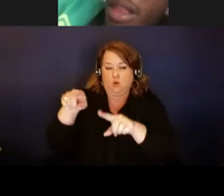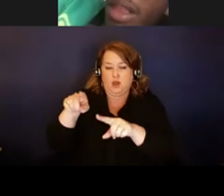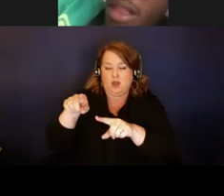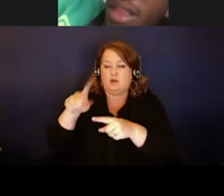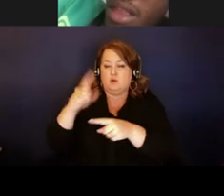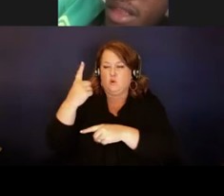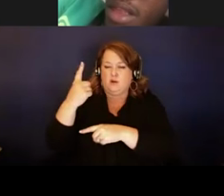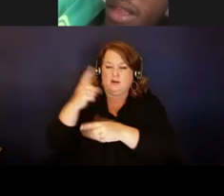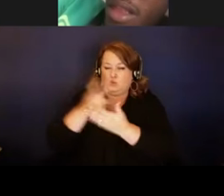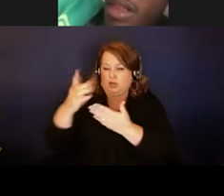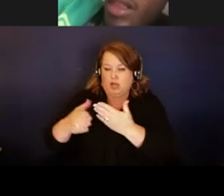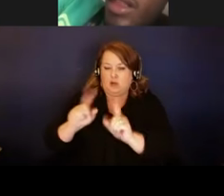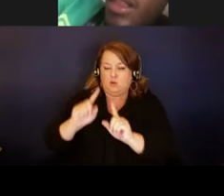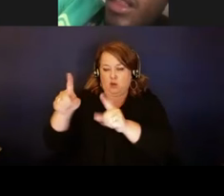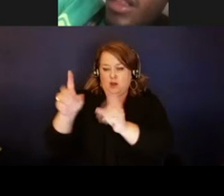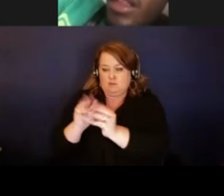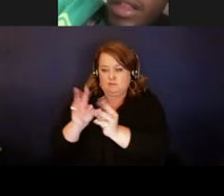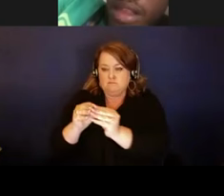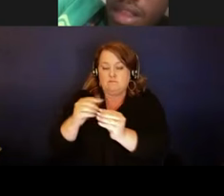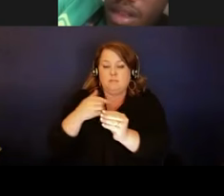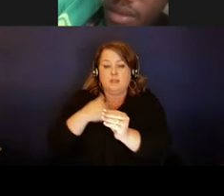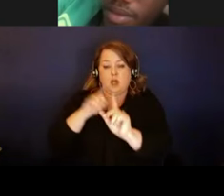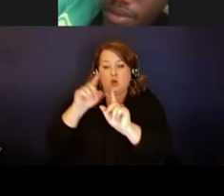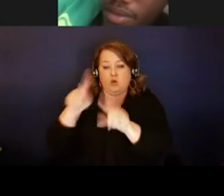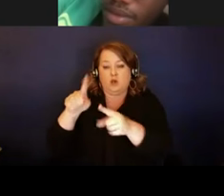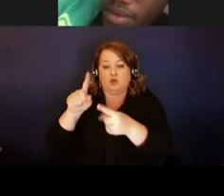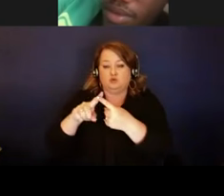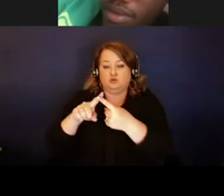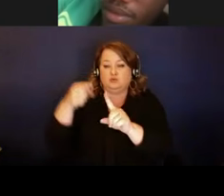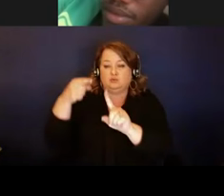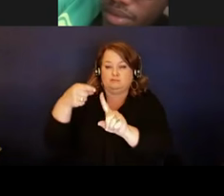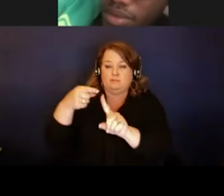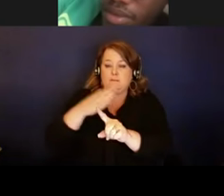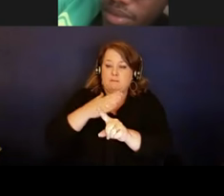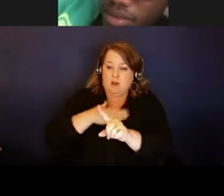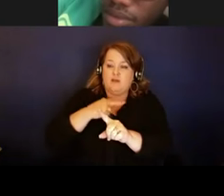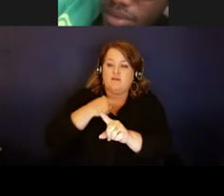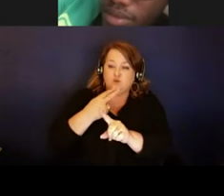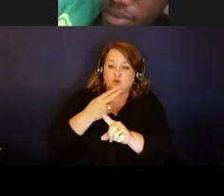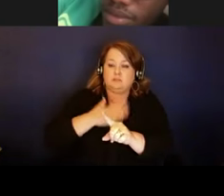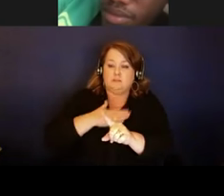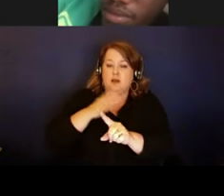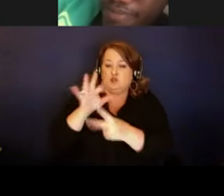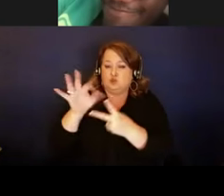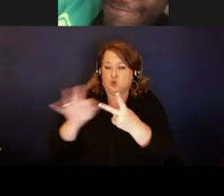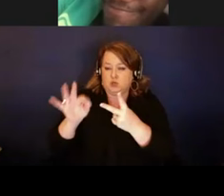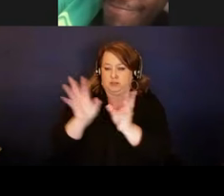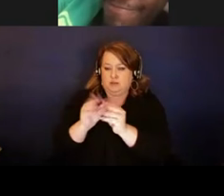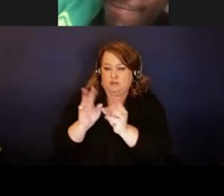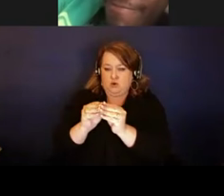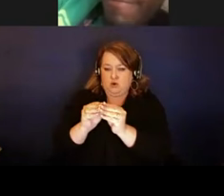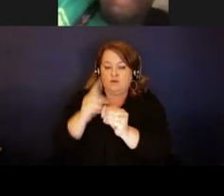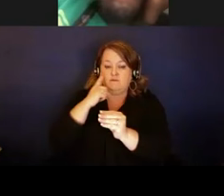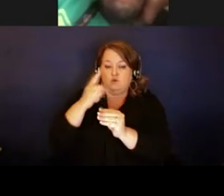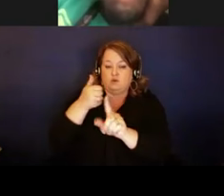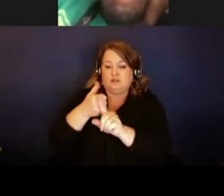and I went to My Voice, My Choice and self-advocates